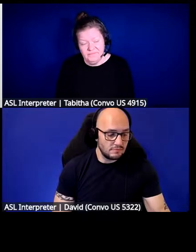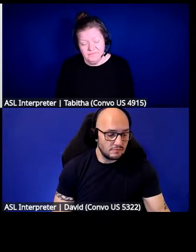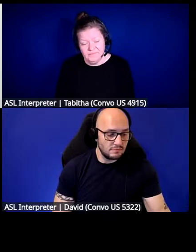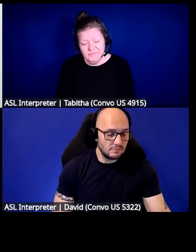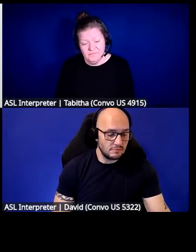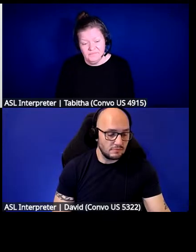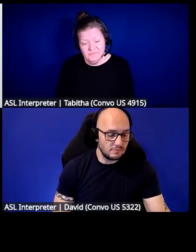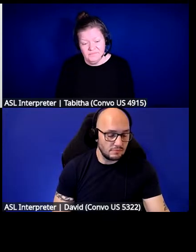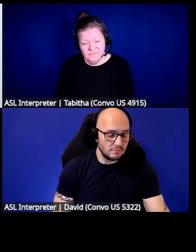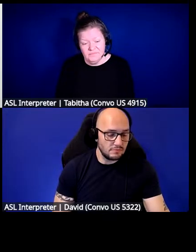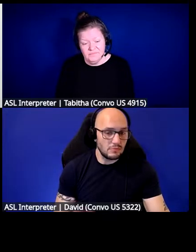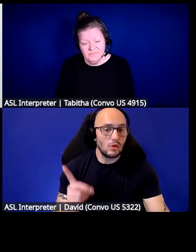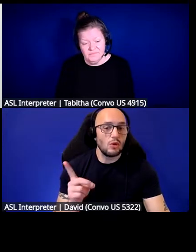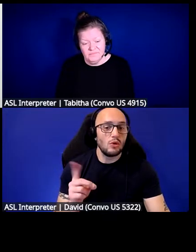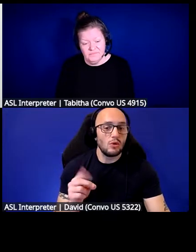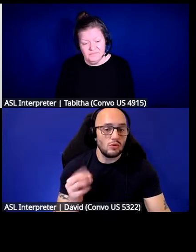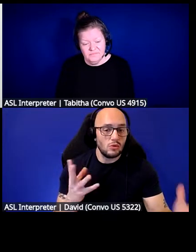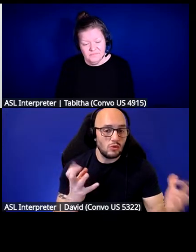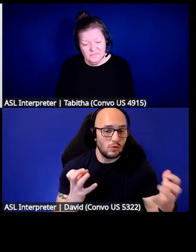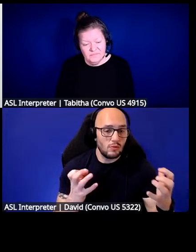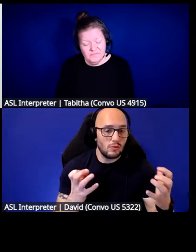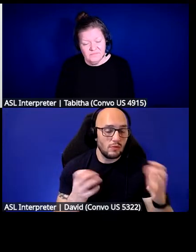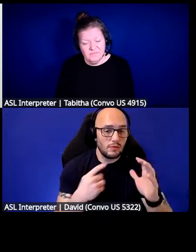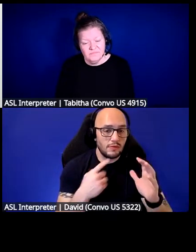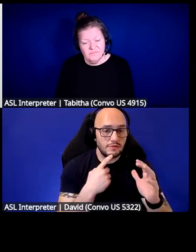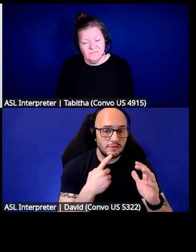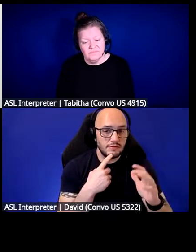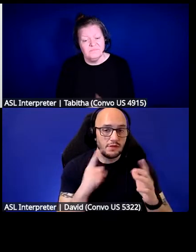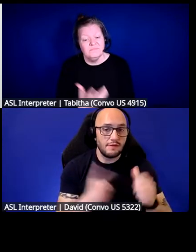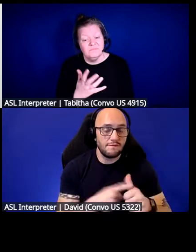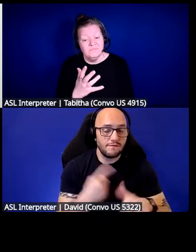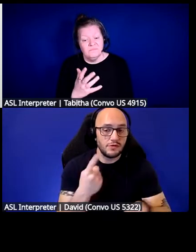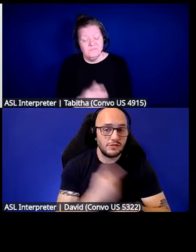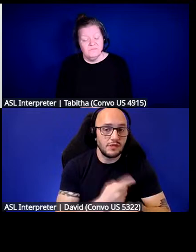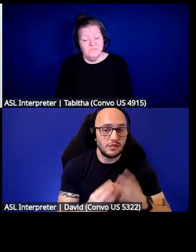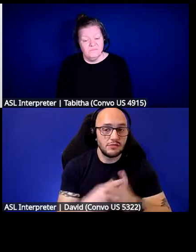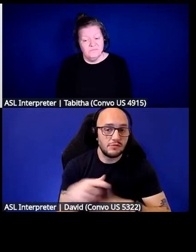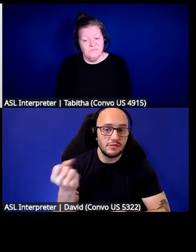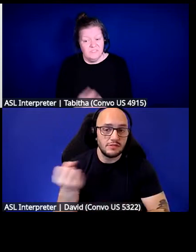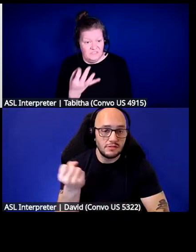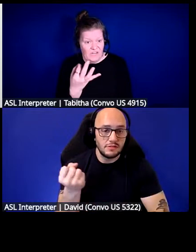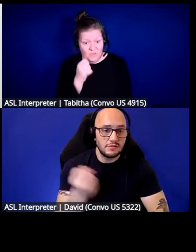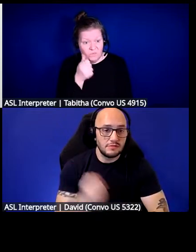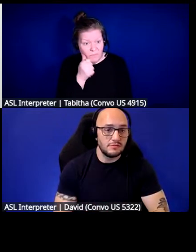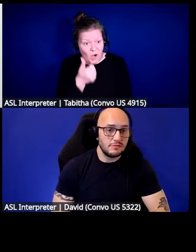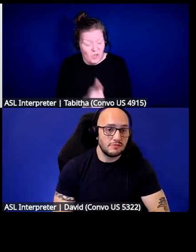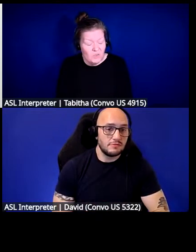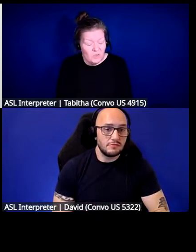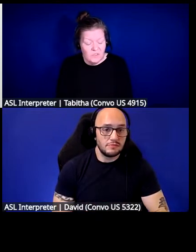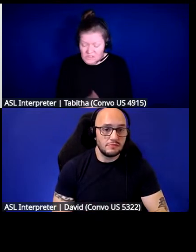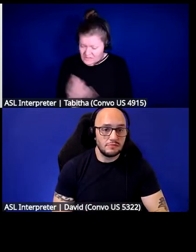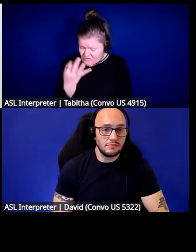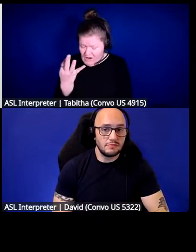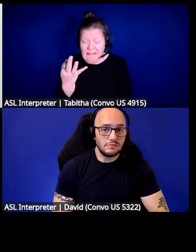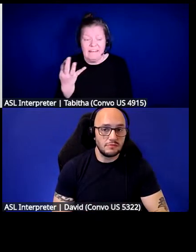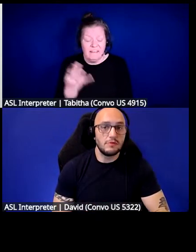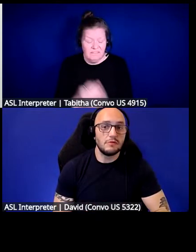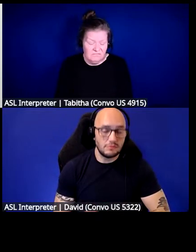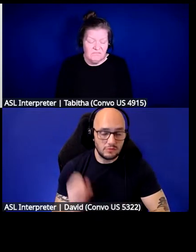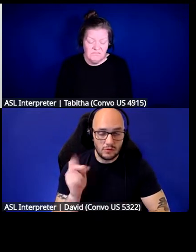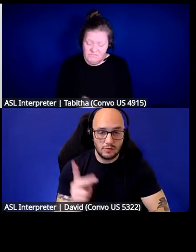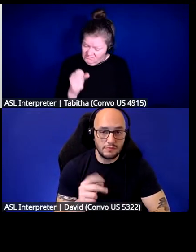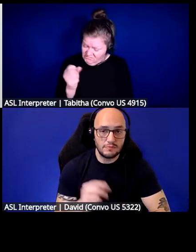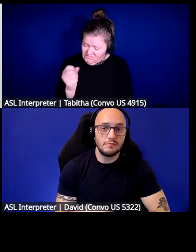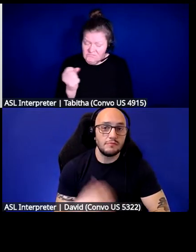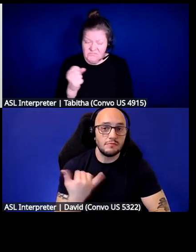thing. The first day of What's spring that? isn't until It's Saturday. Friday. Is it No, it's Friday or Saturday? tomorrow. It's It's 20th? Friday. Okay. Yep,